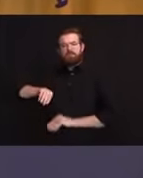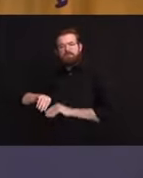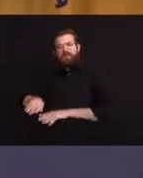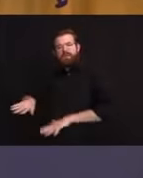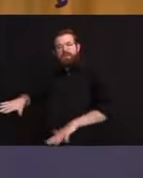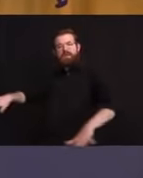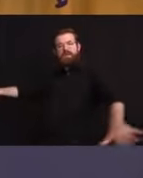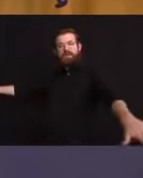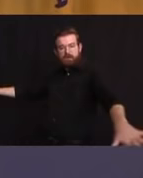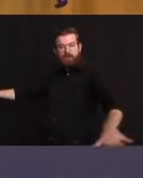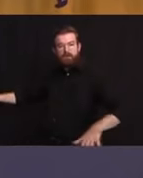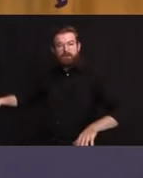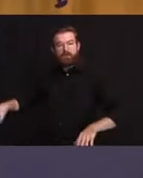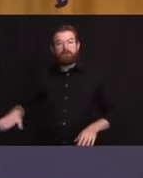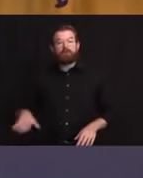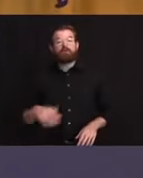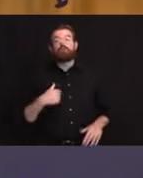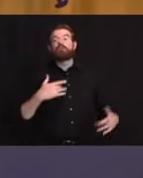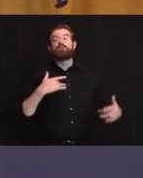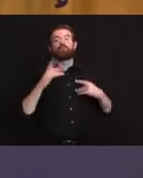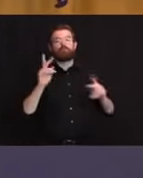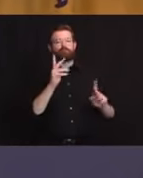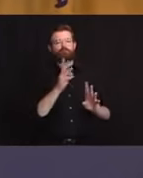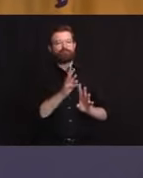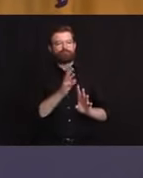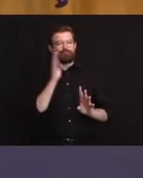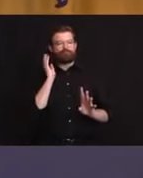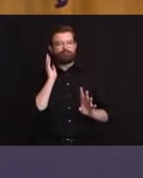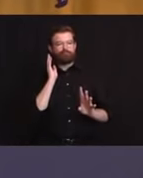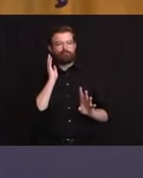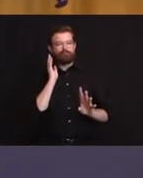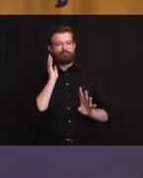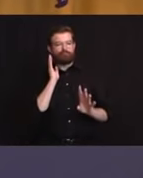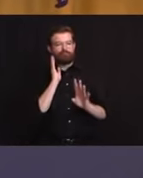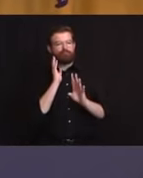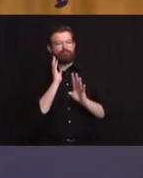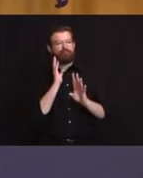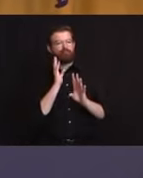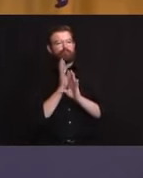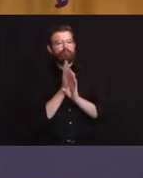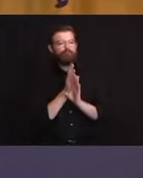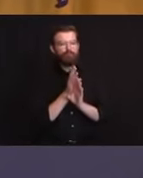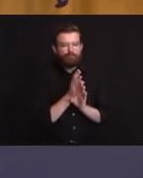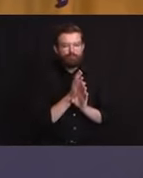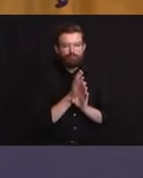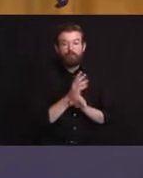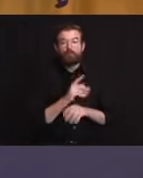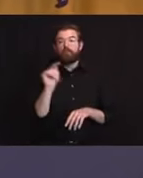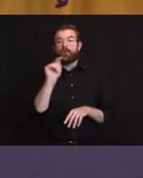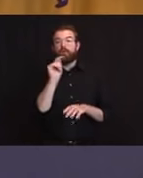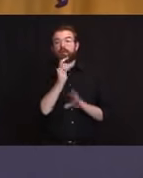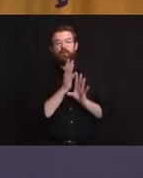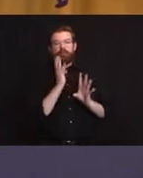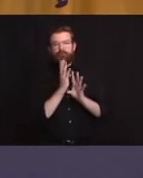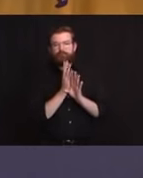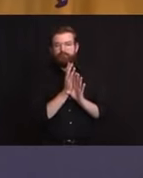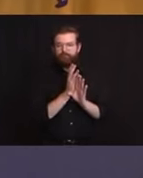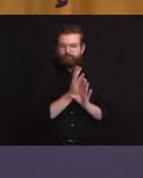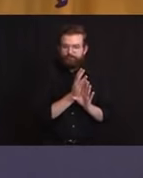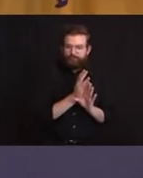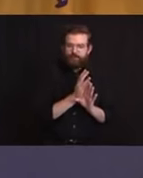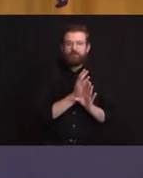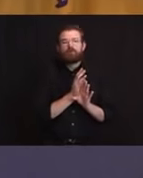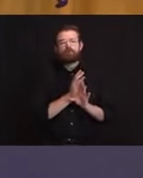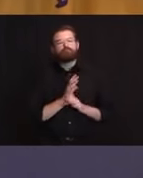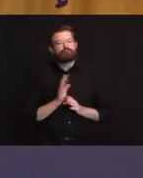in to get a slice of pizza, waiting to go to the restrooms, although the restrooms there, they police